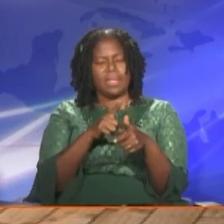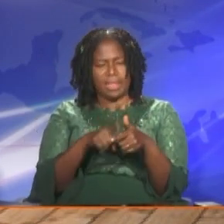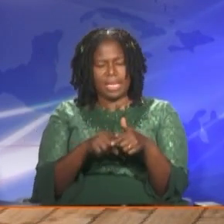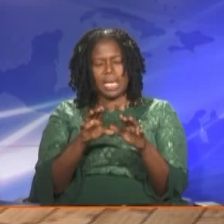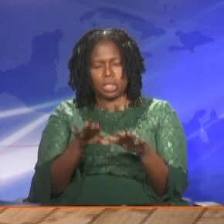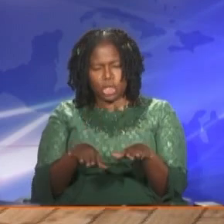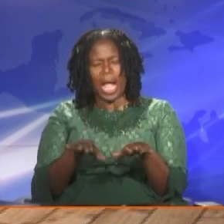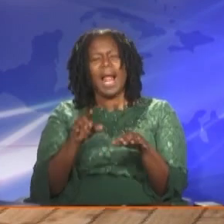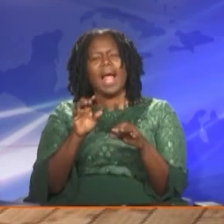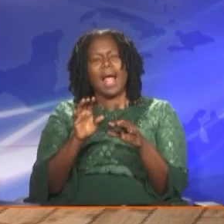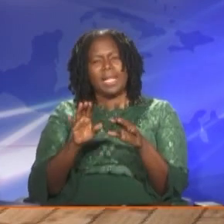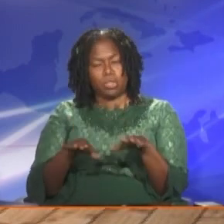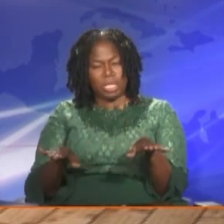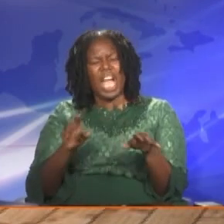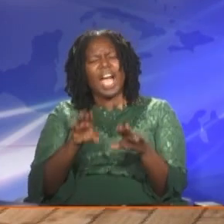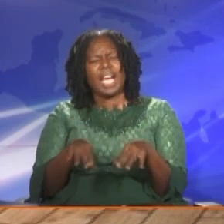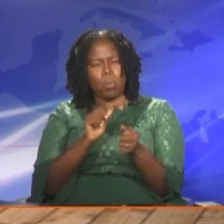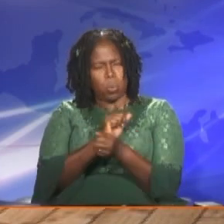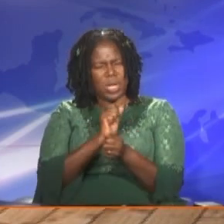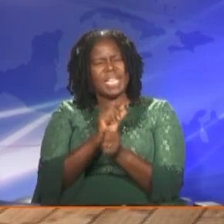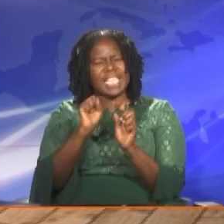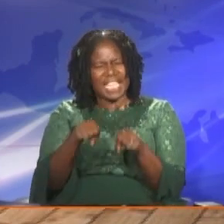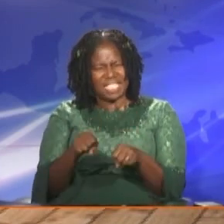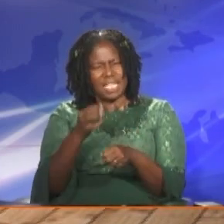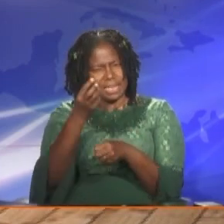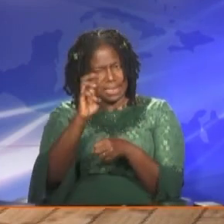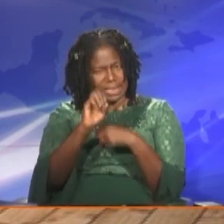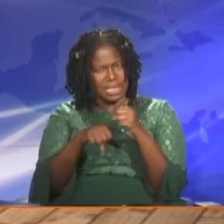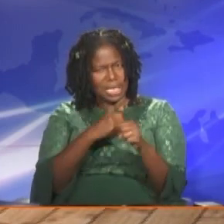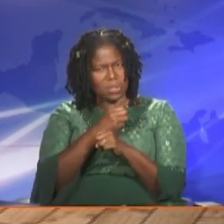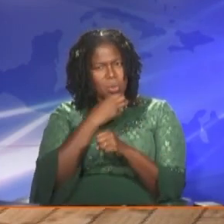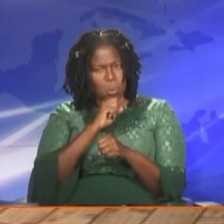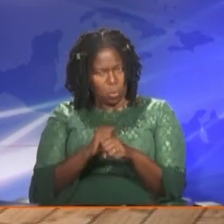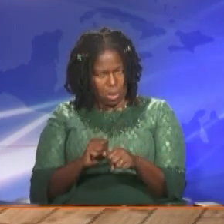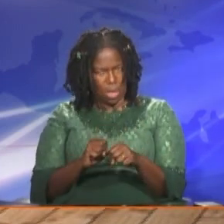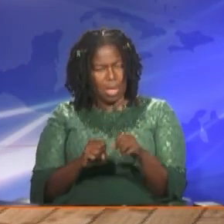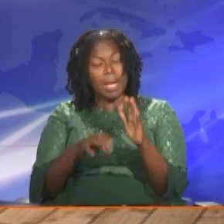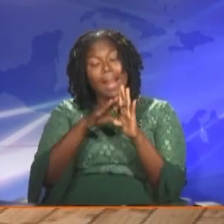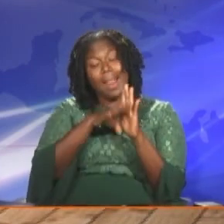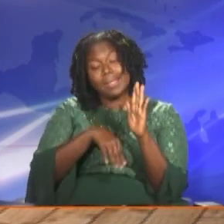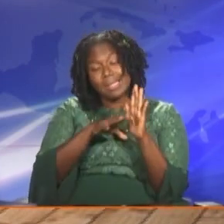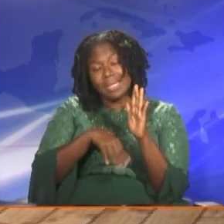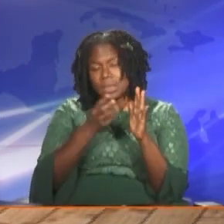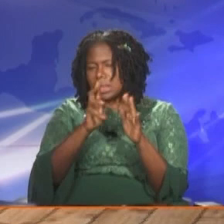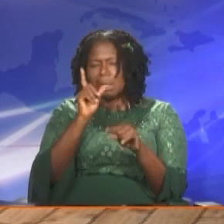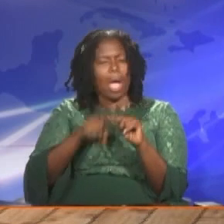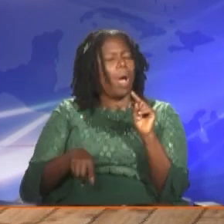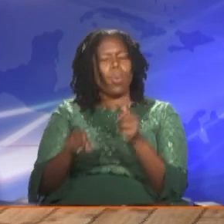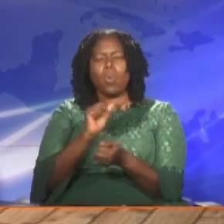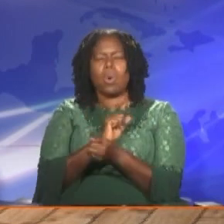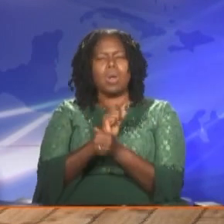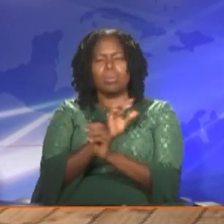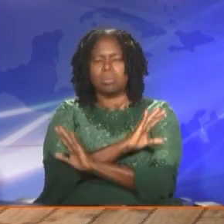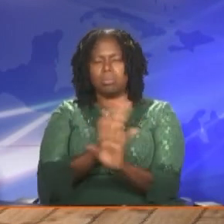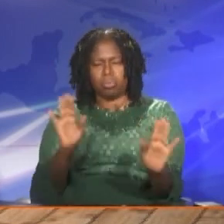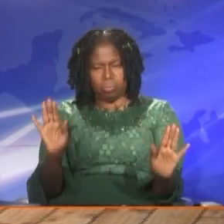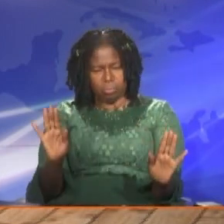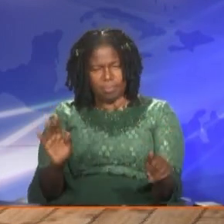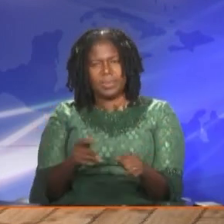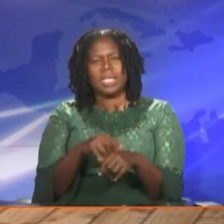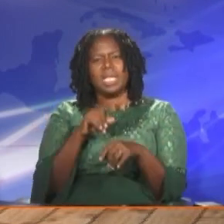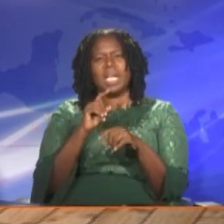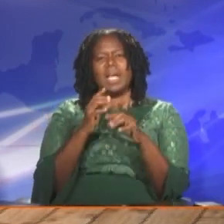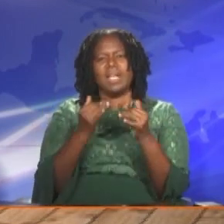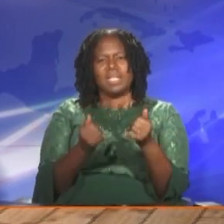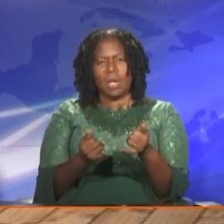And as I mentioned earlier, a child is defined as someone under the age of 18. So someone who is 16 to 18 can